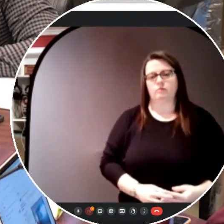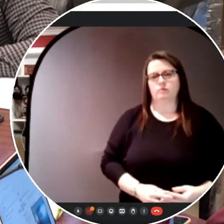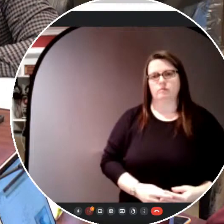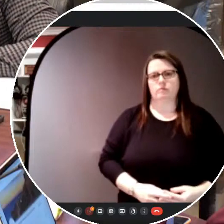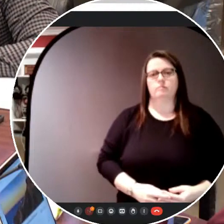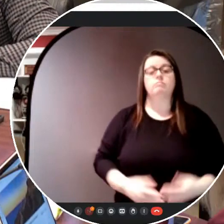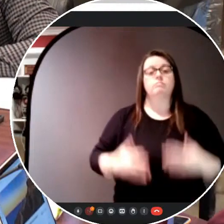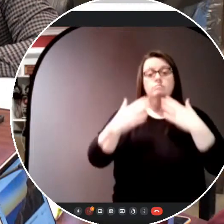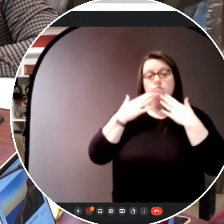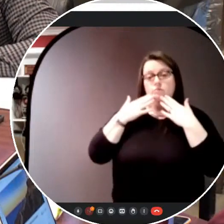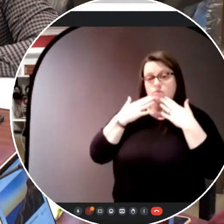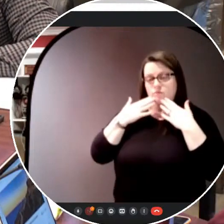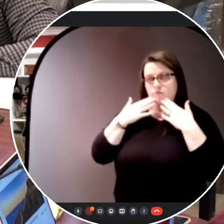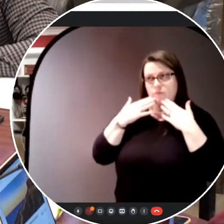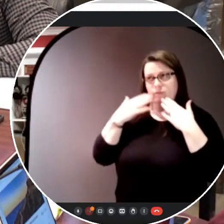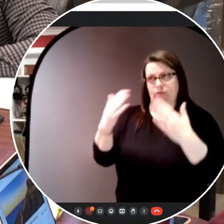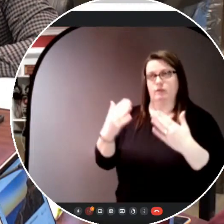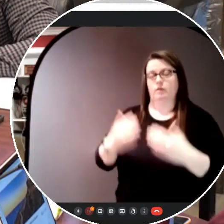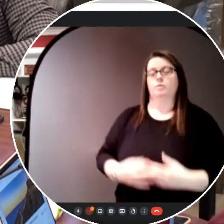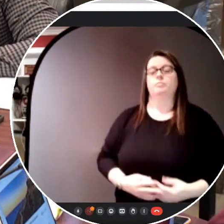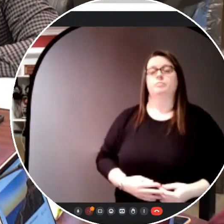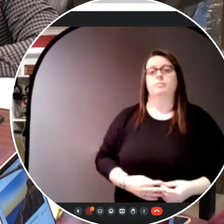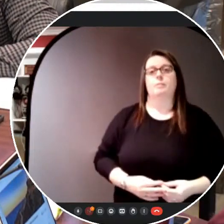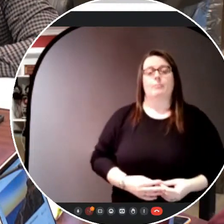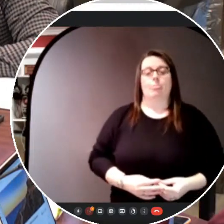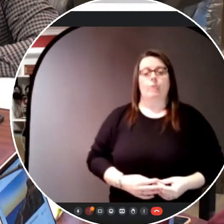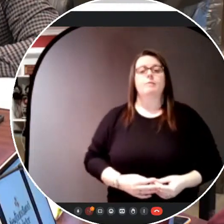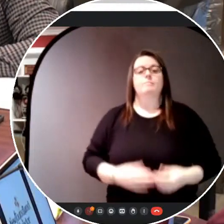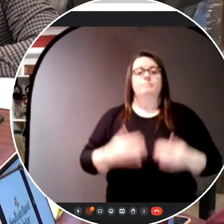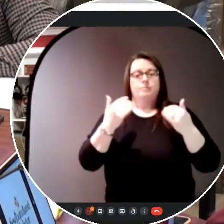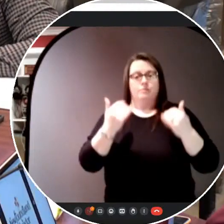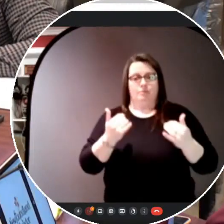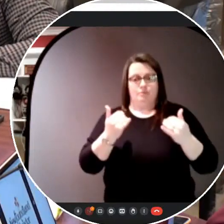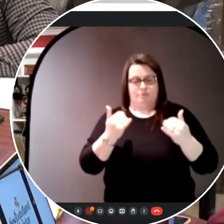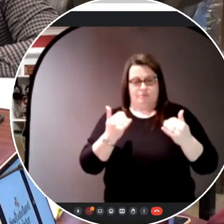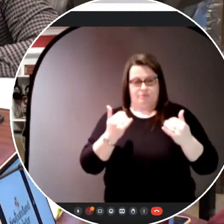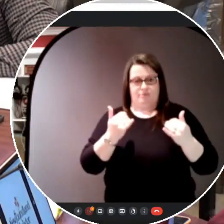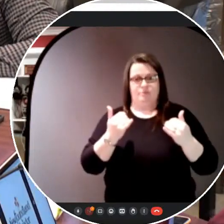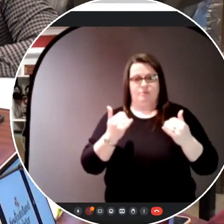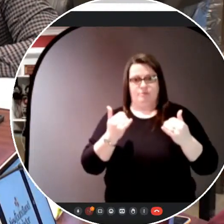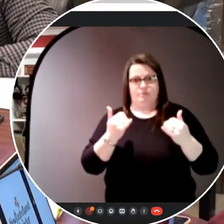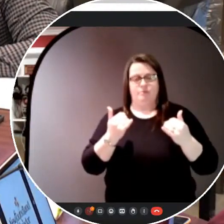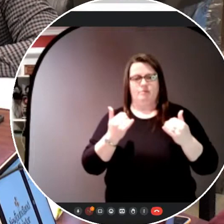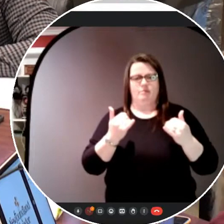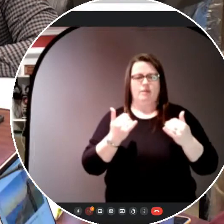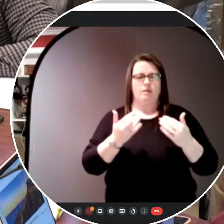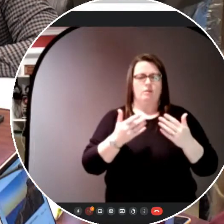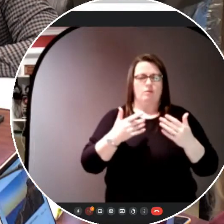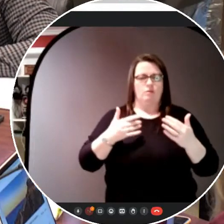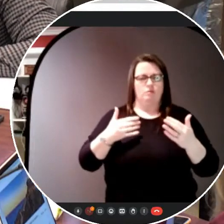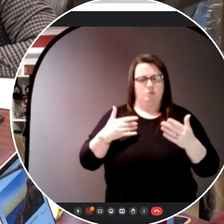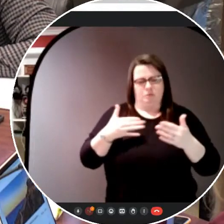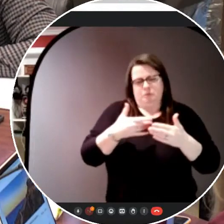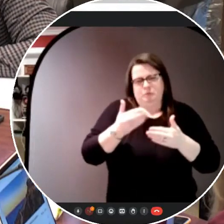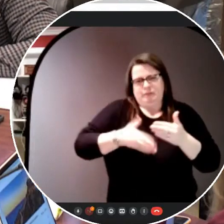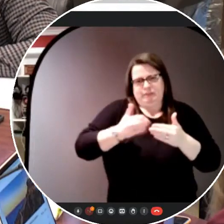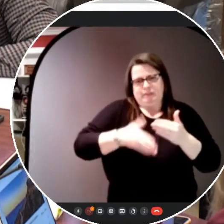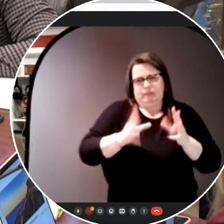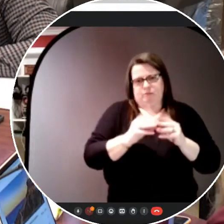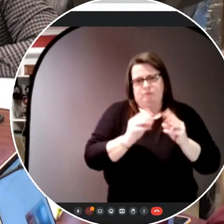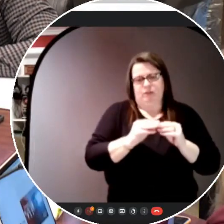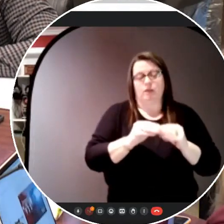Thank you very much for that. Well, changing gears, we're winding into the end of the meeting here now. So 8 and